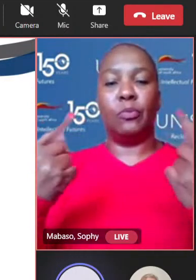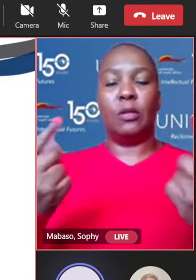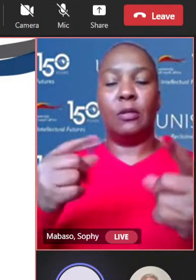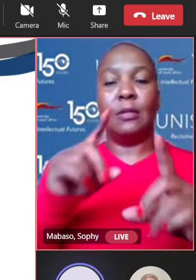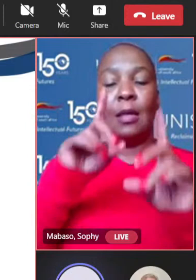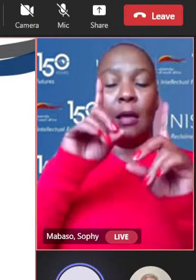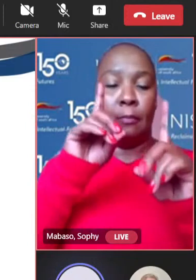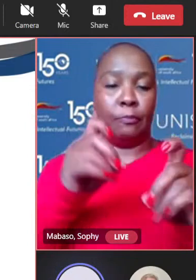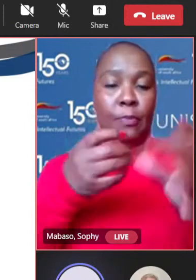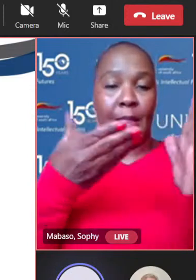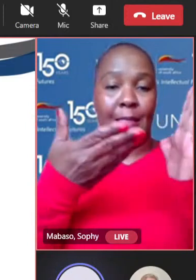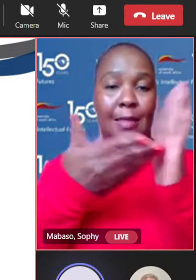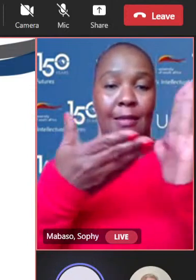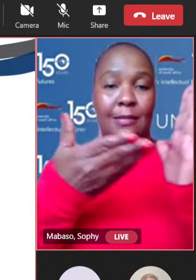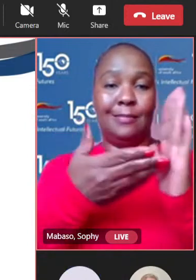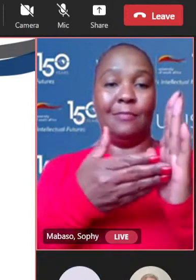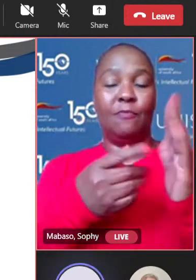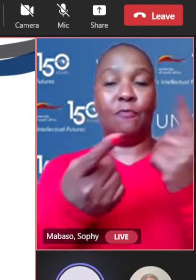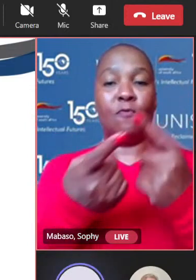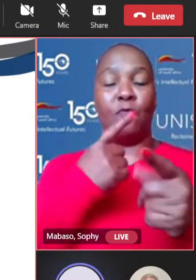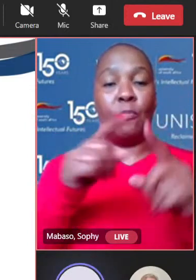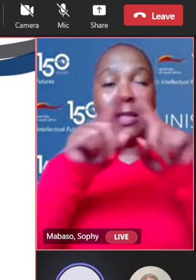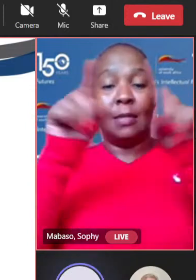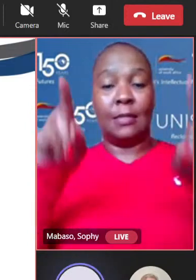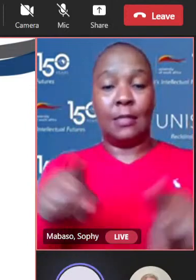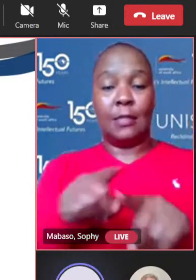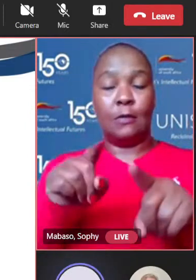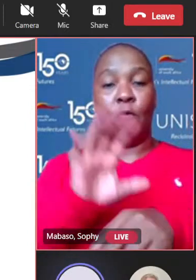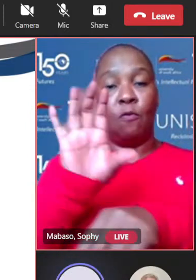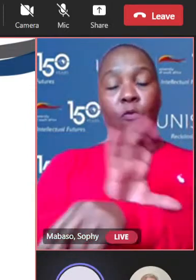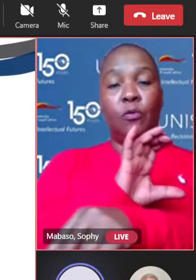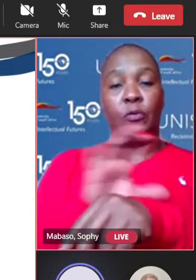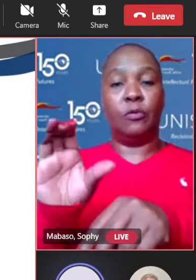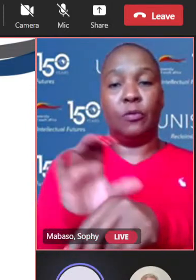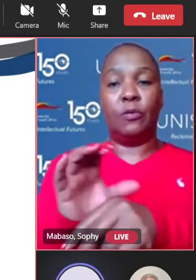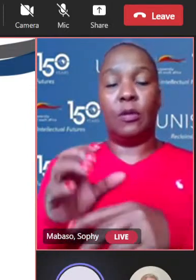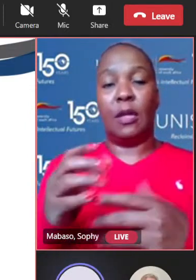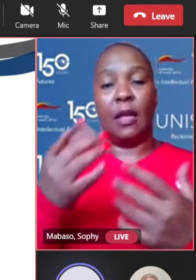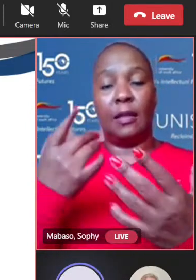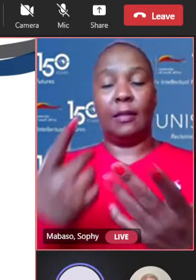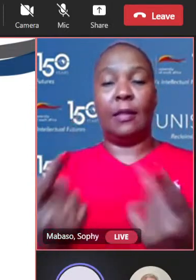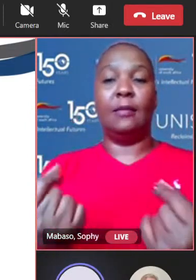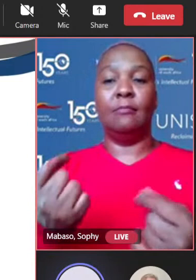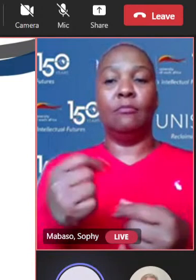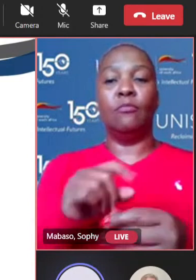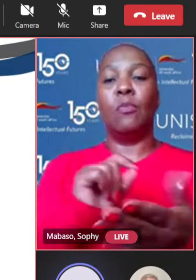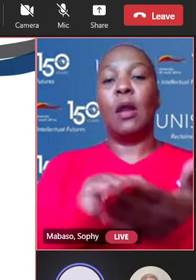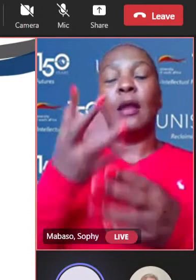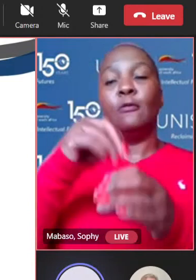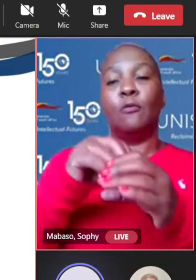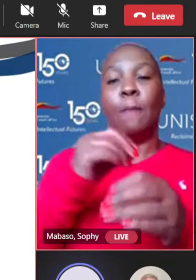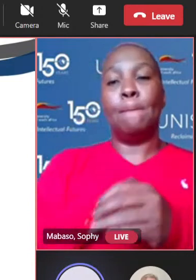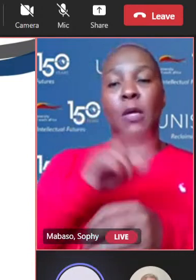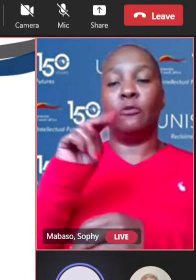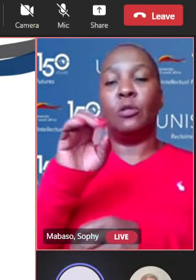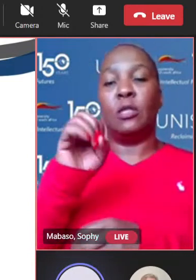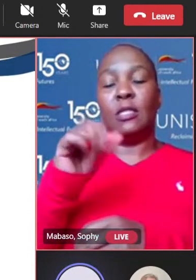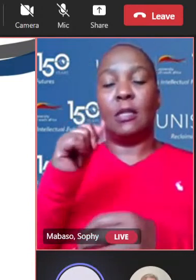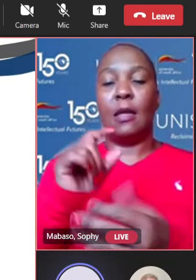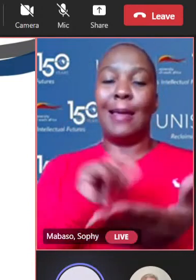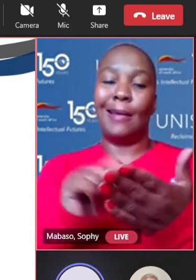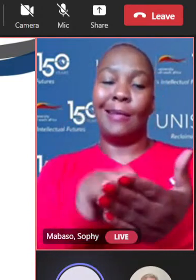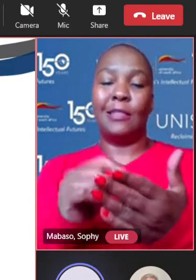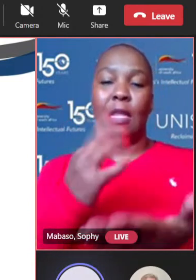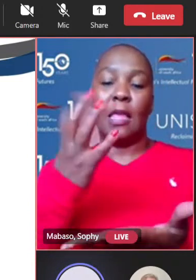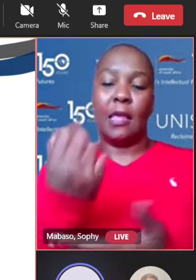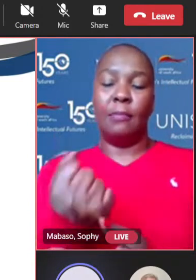are already able to sign into your MyUnisa account. Another safe way is to write it down and keep it in a safe place